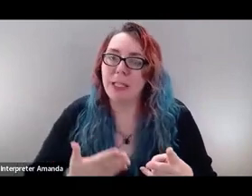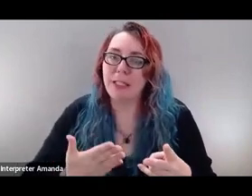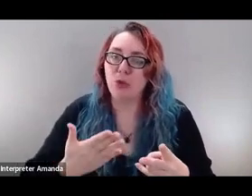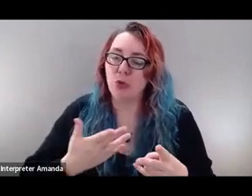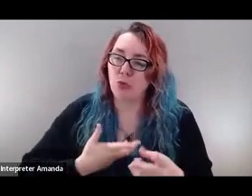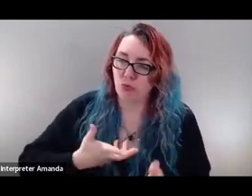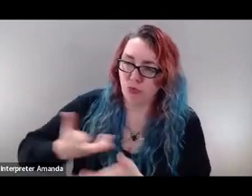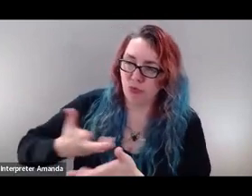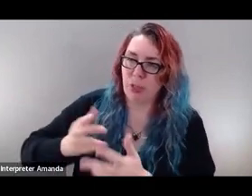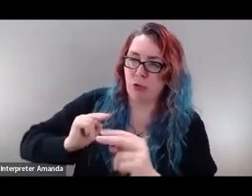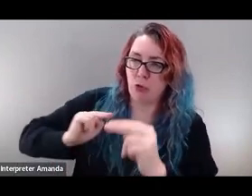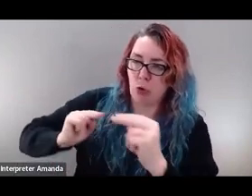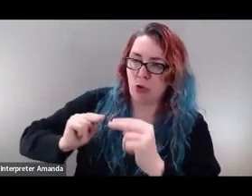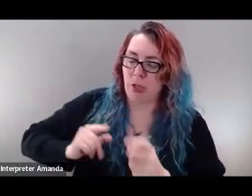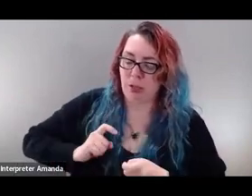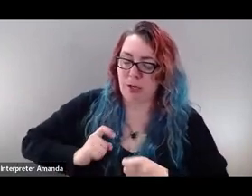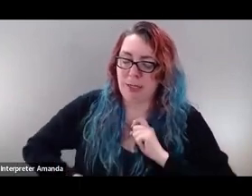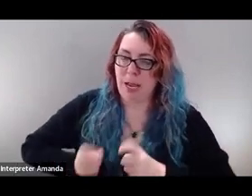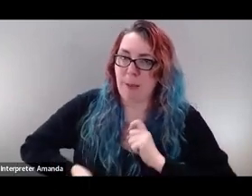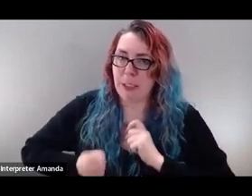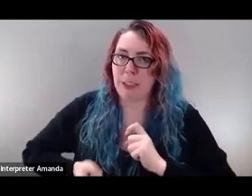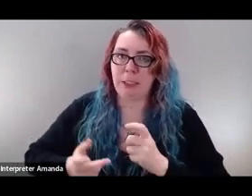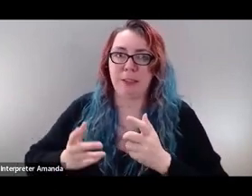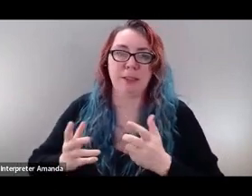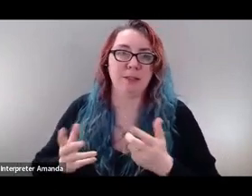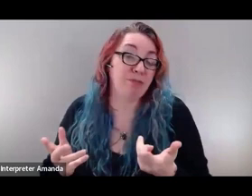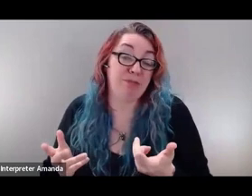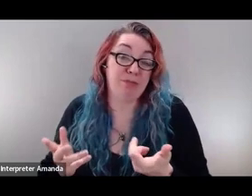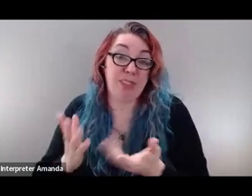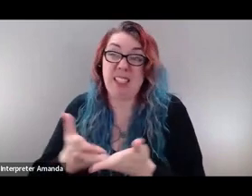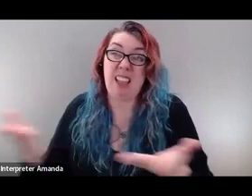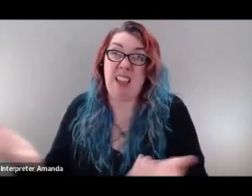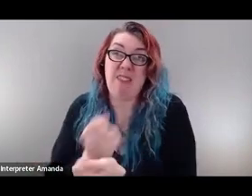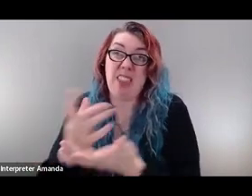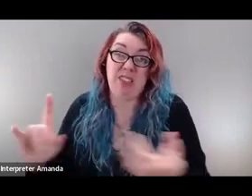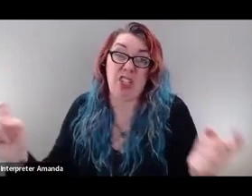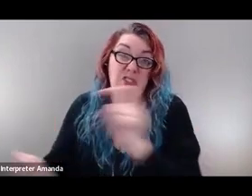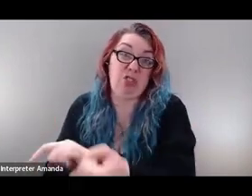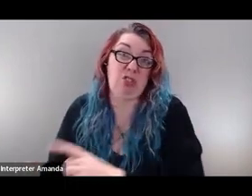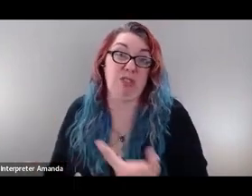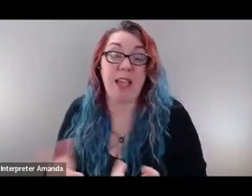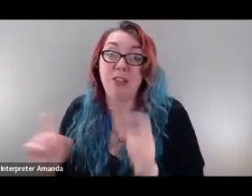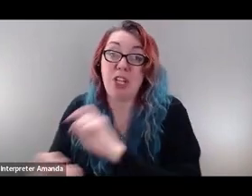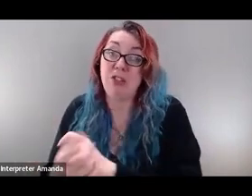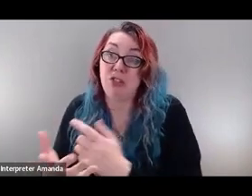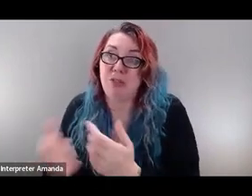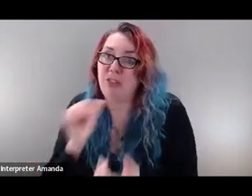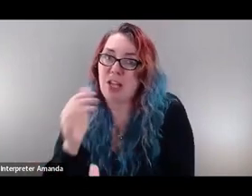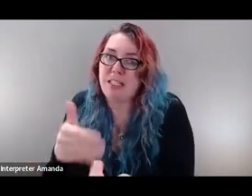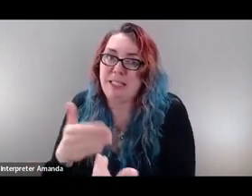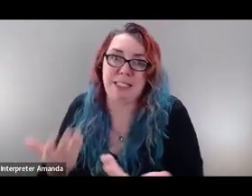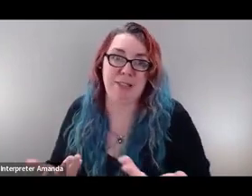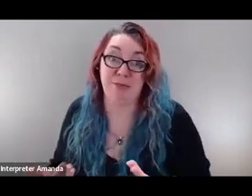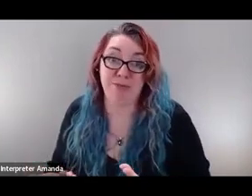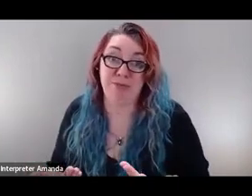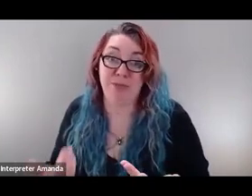very important, because things change, and like I said, change is hard. So just supporting each other in